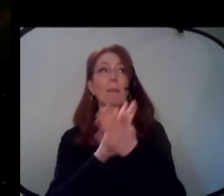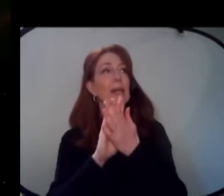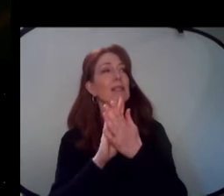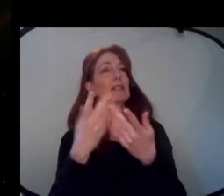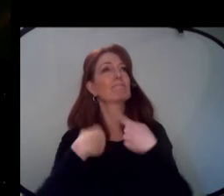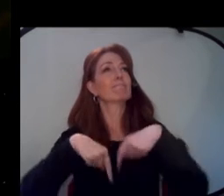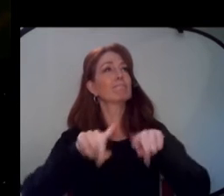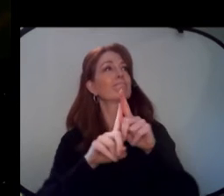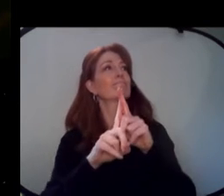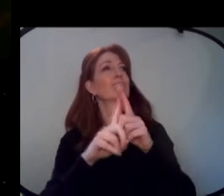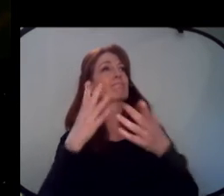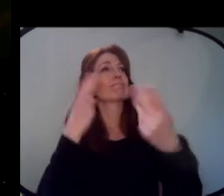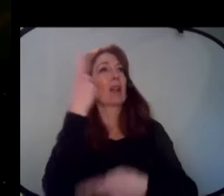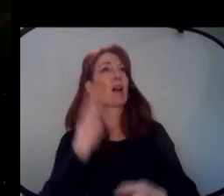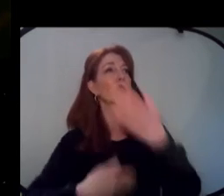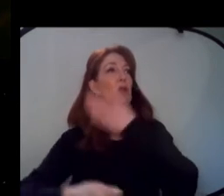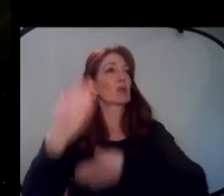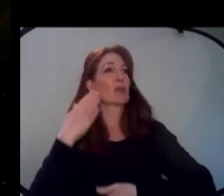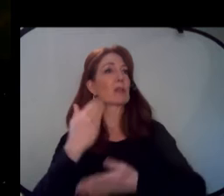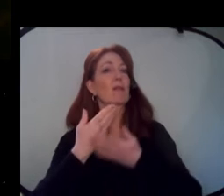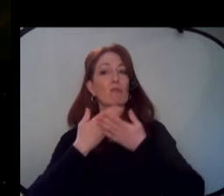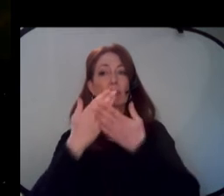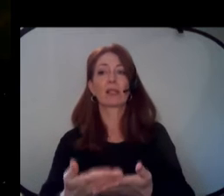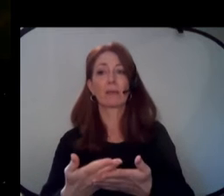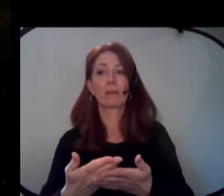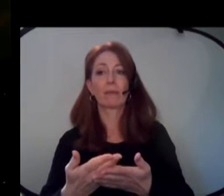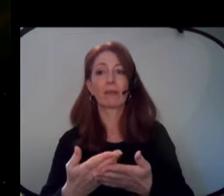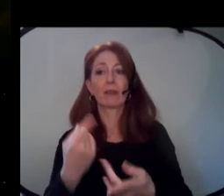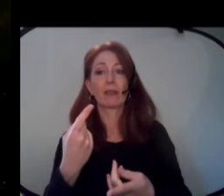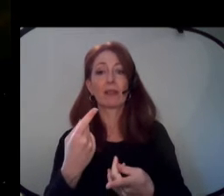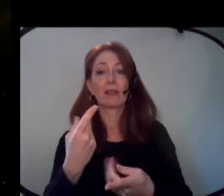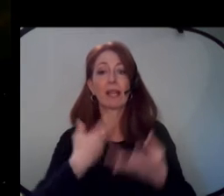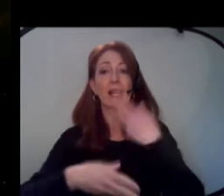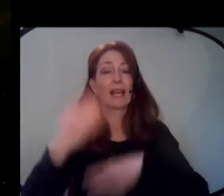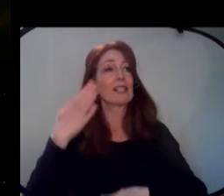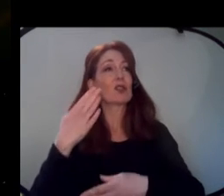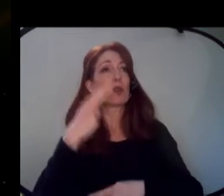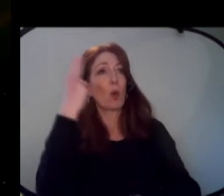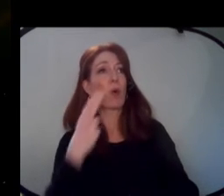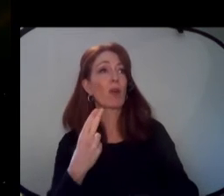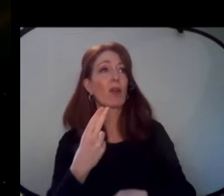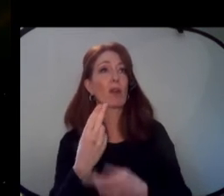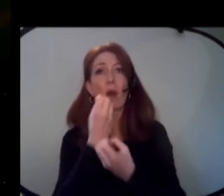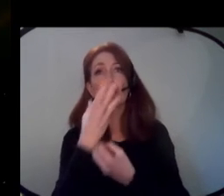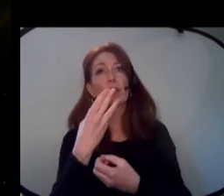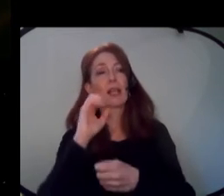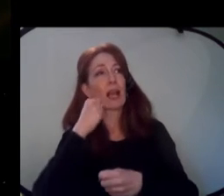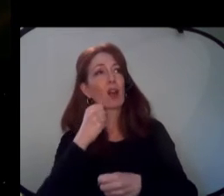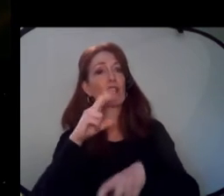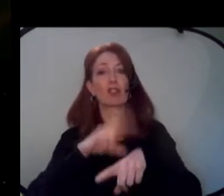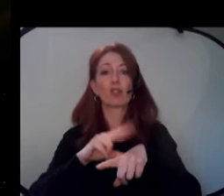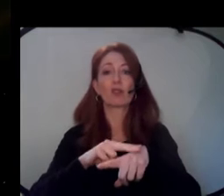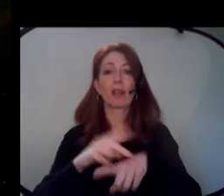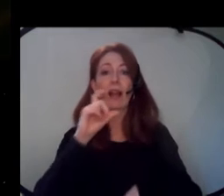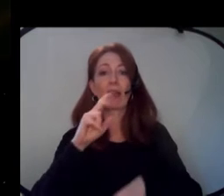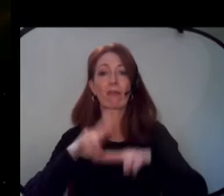the BBC's Britain's Lost Masterpieces, Dr Bendor Grosvenor, historian and author of The Beauty and the Terror, Dr Catherine Fletcher, and art